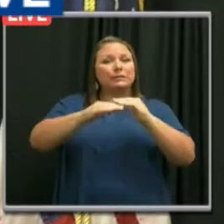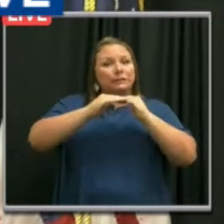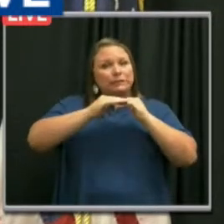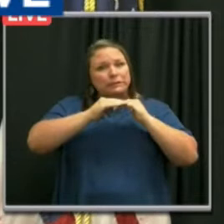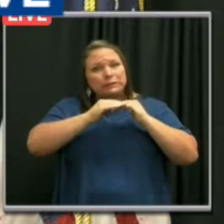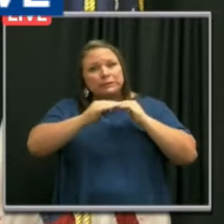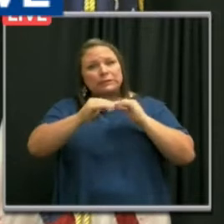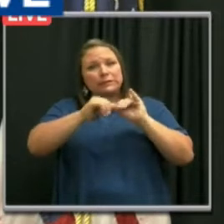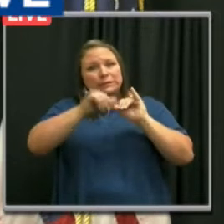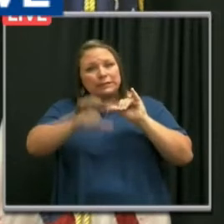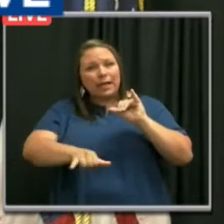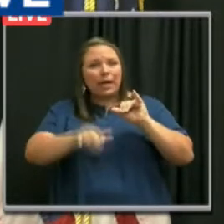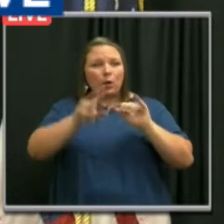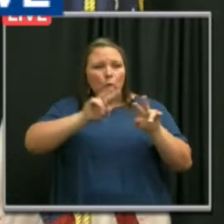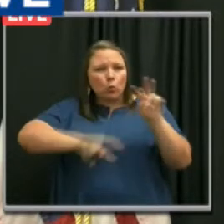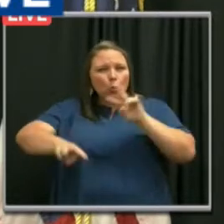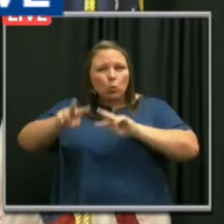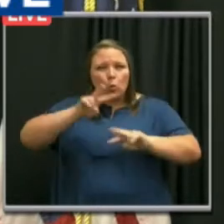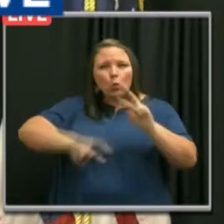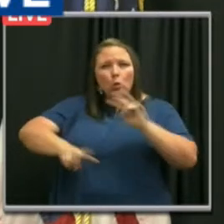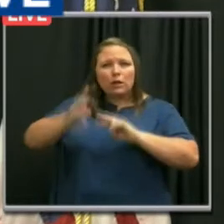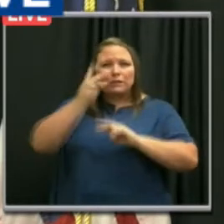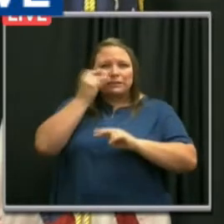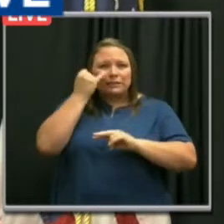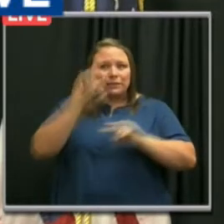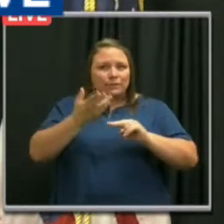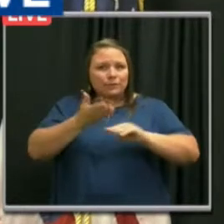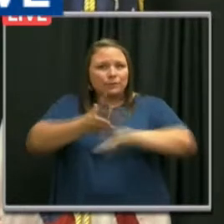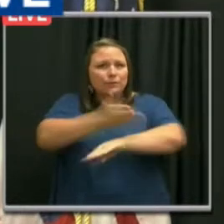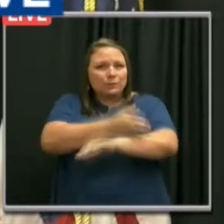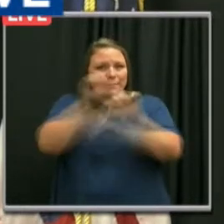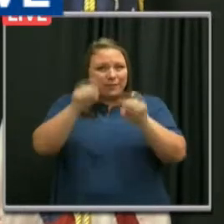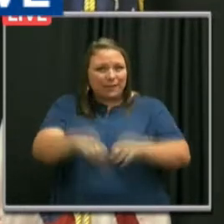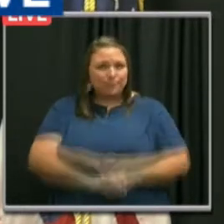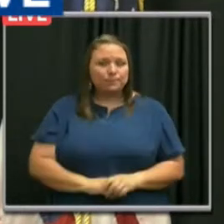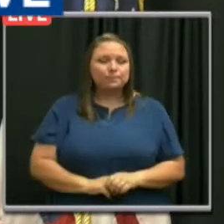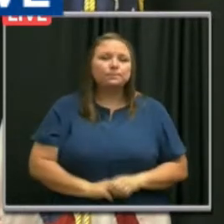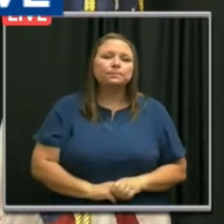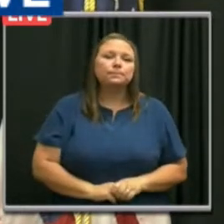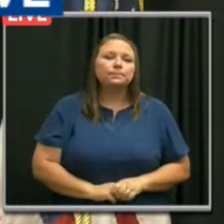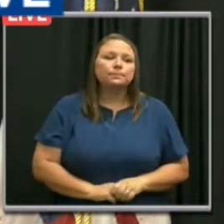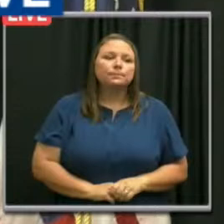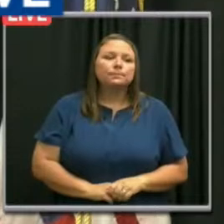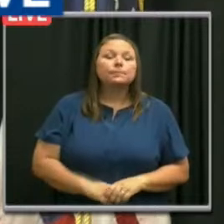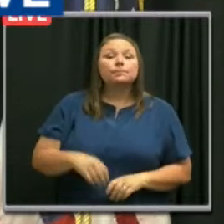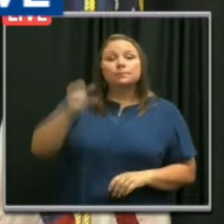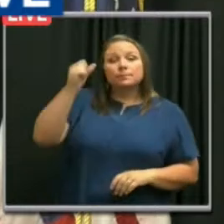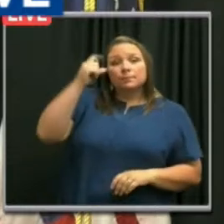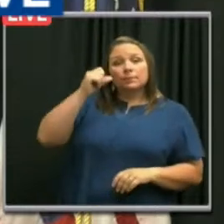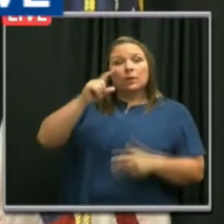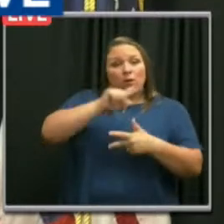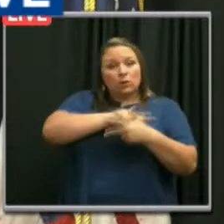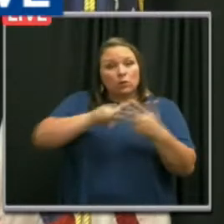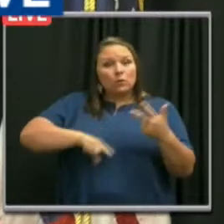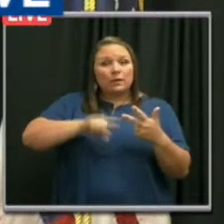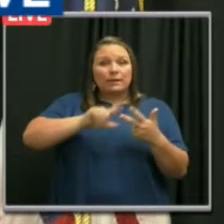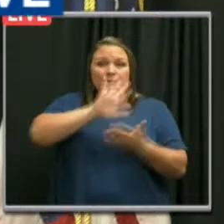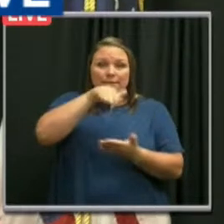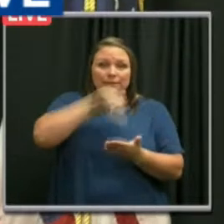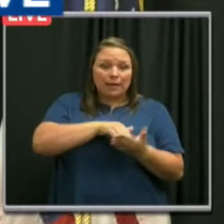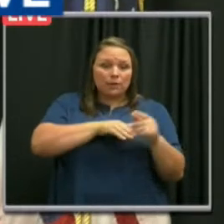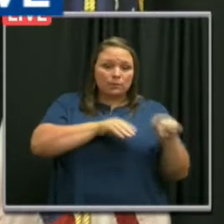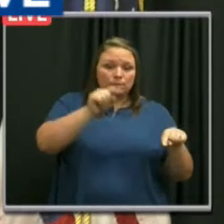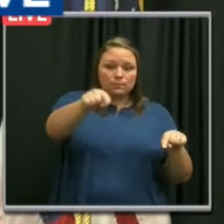for a little longer and watching a few more data points. Now, remember, the 3 community assessment centers